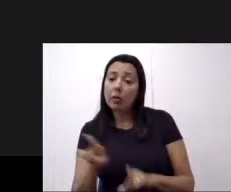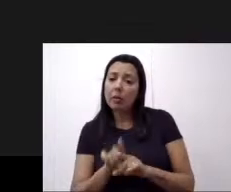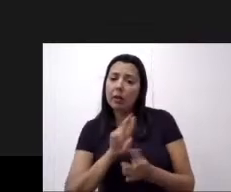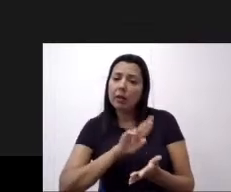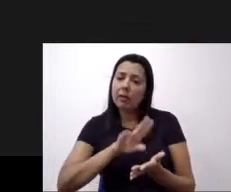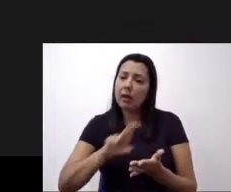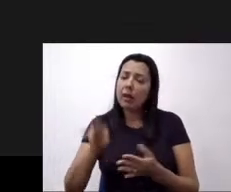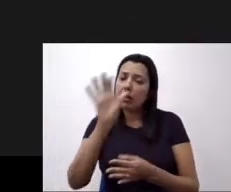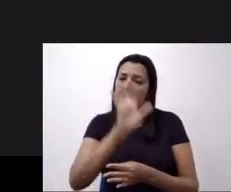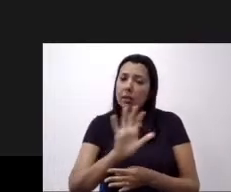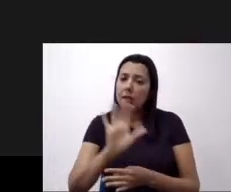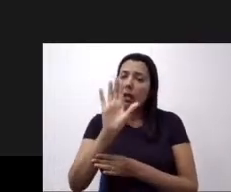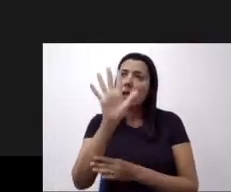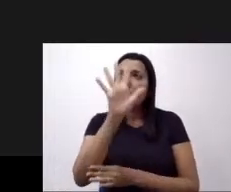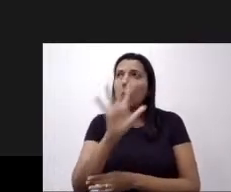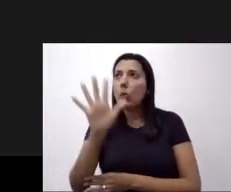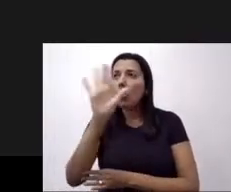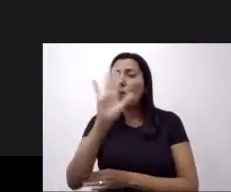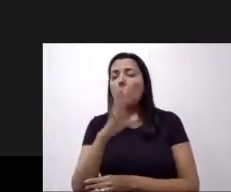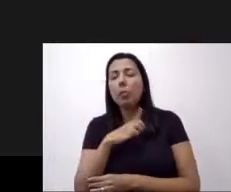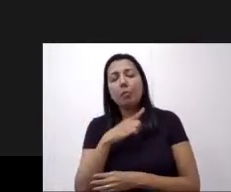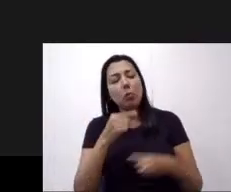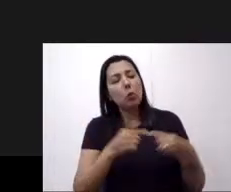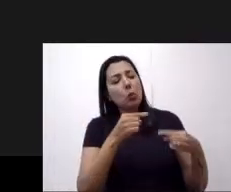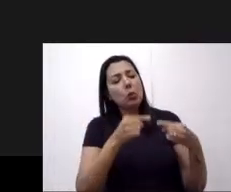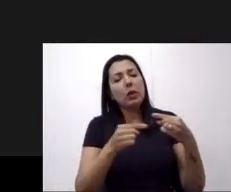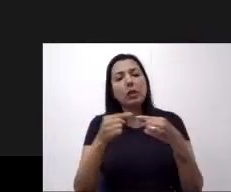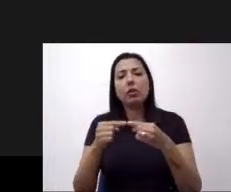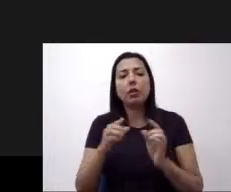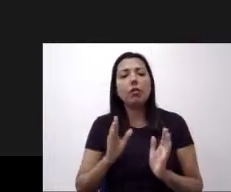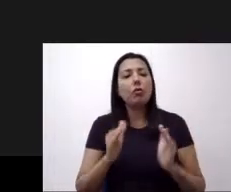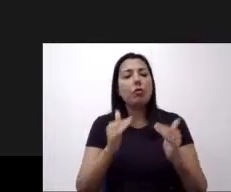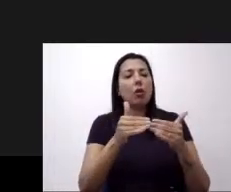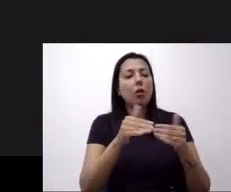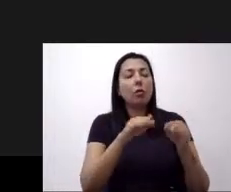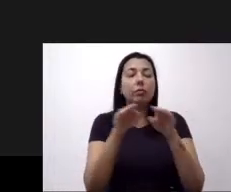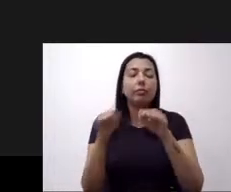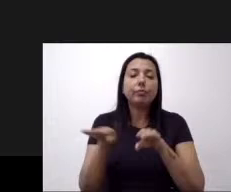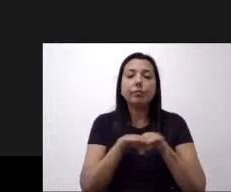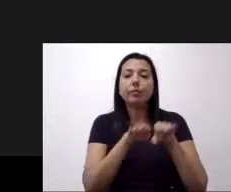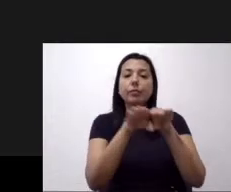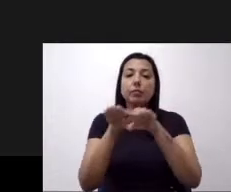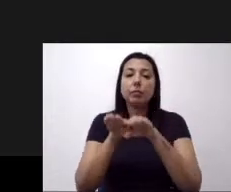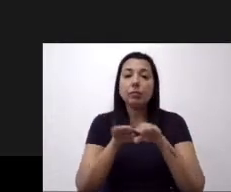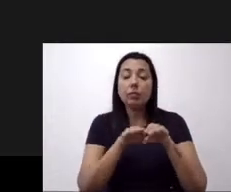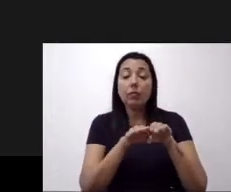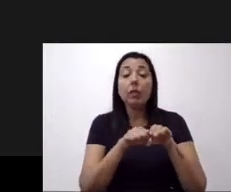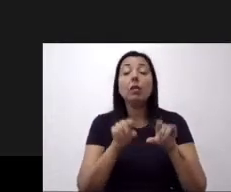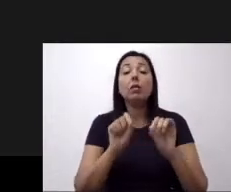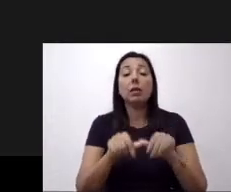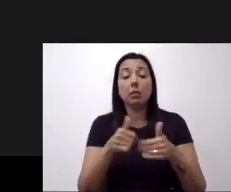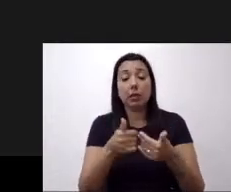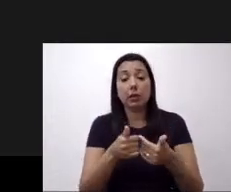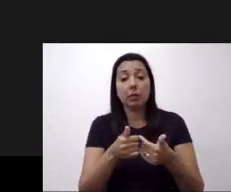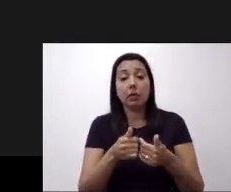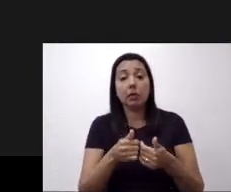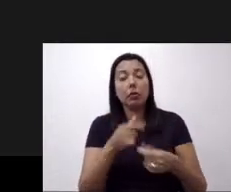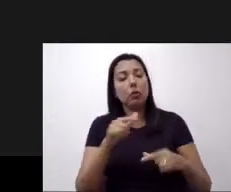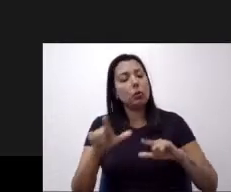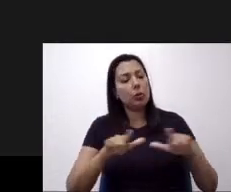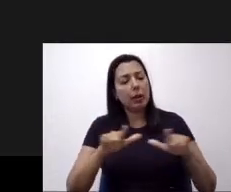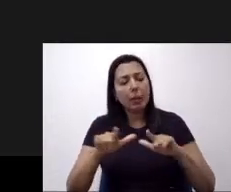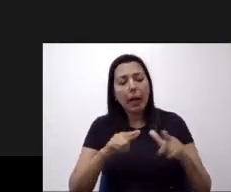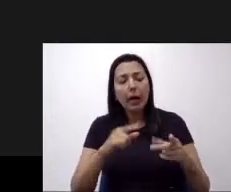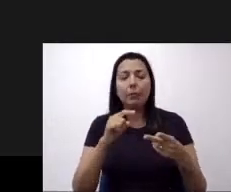policies. For instance, equal opportunity policies on the labor market, quotas in the field of